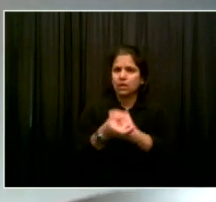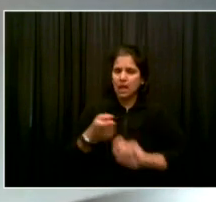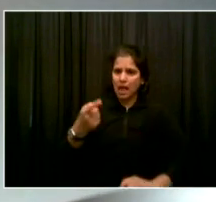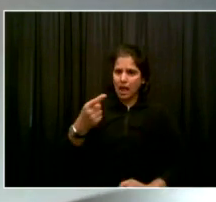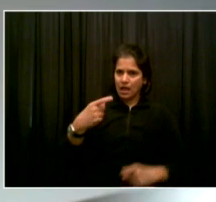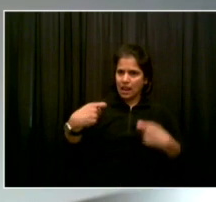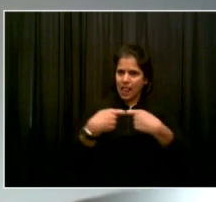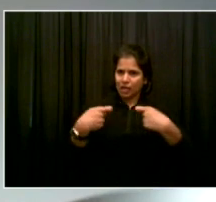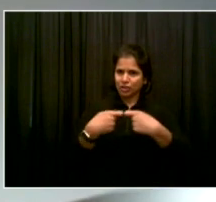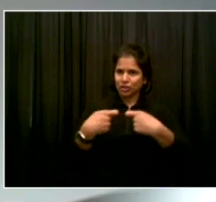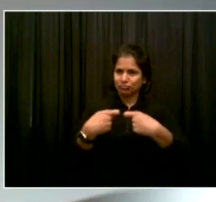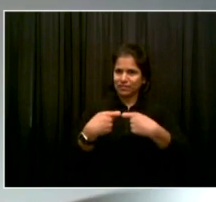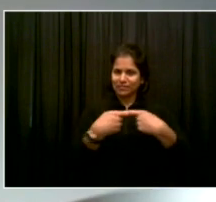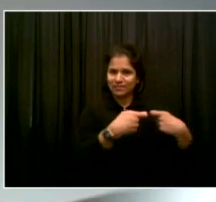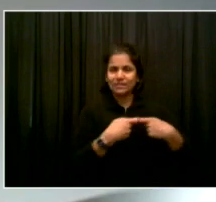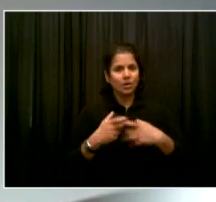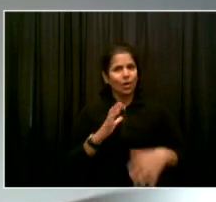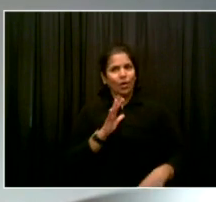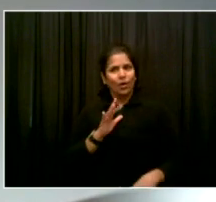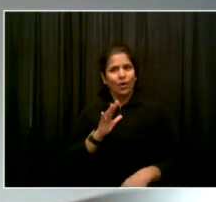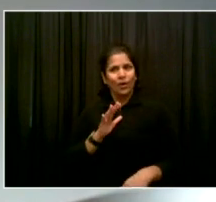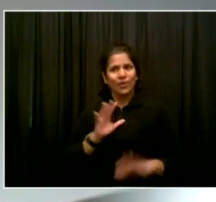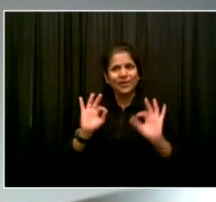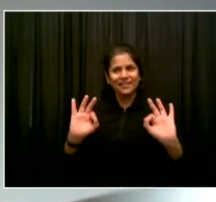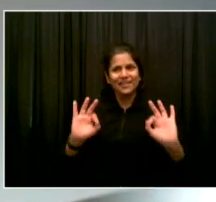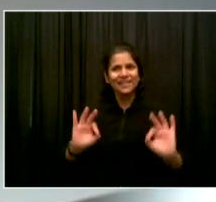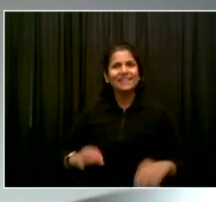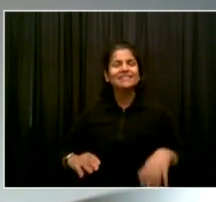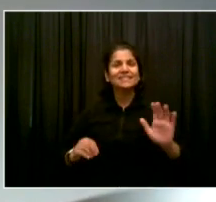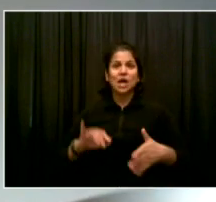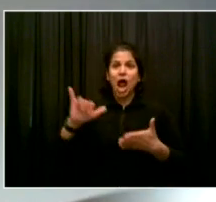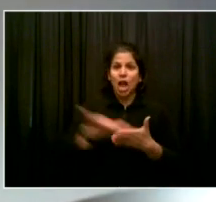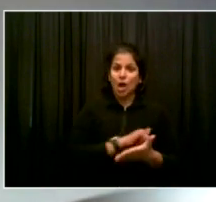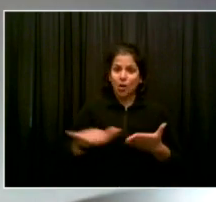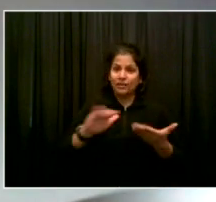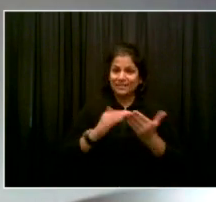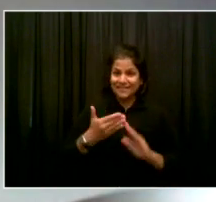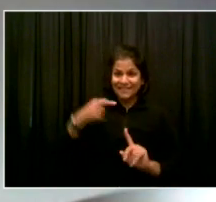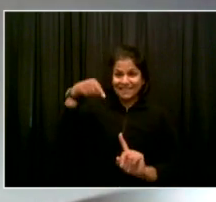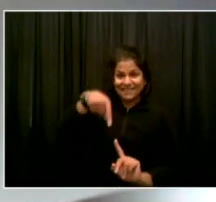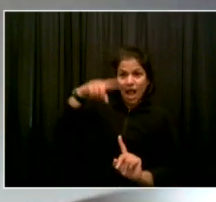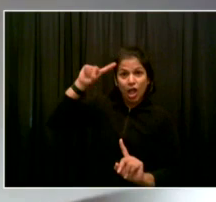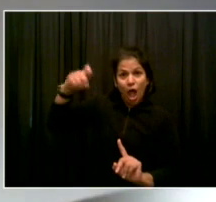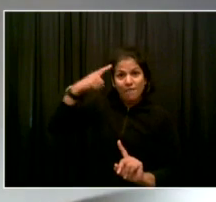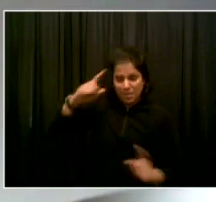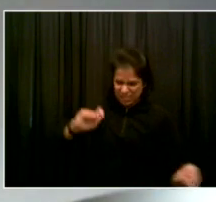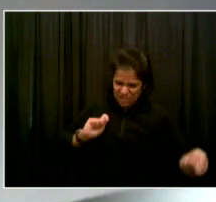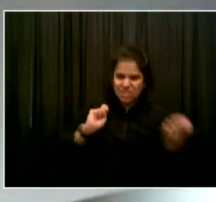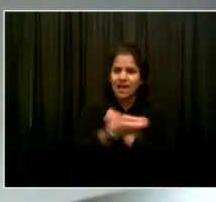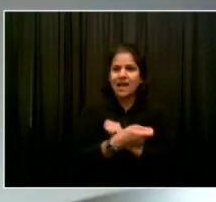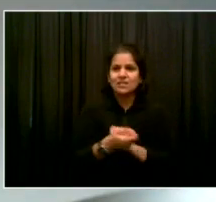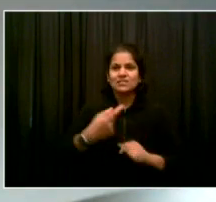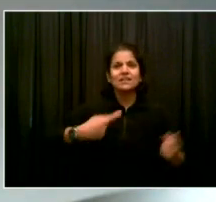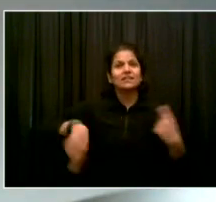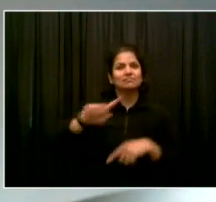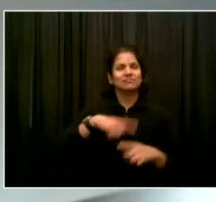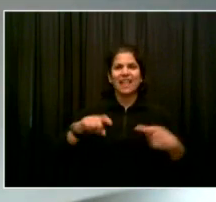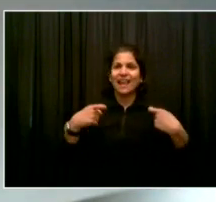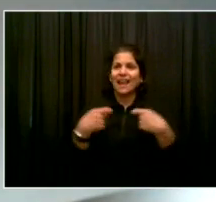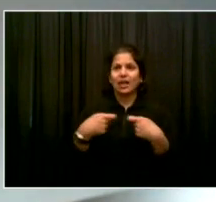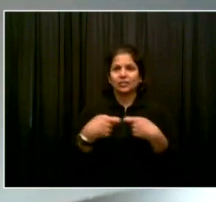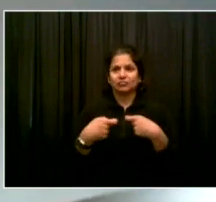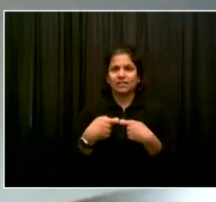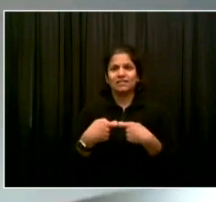our city government towards electrification of our buildings, of our cars, of our trucks, of our buses, really key to all of that is a